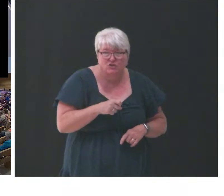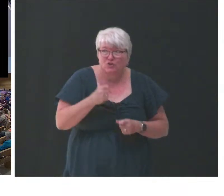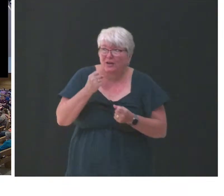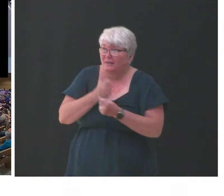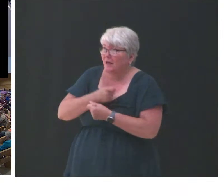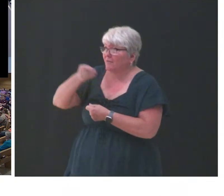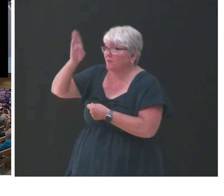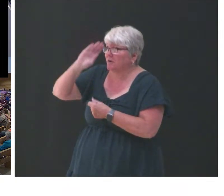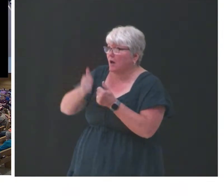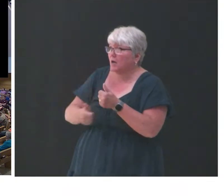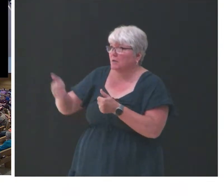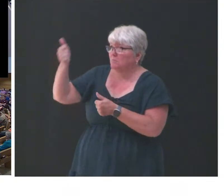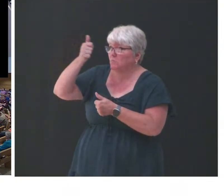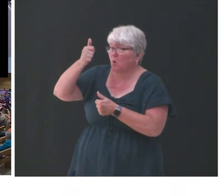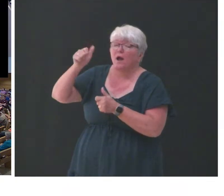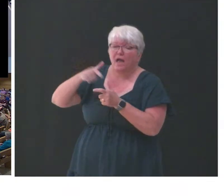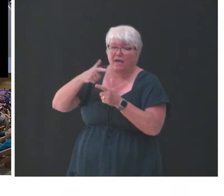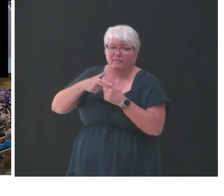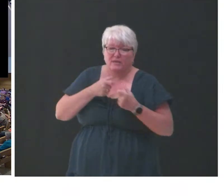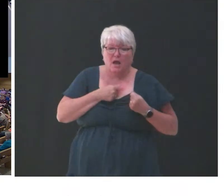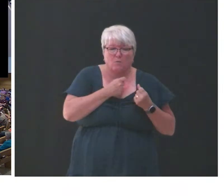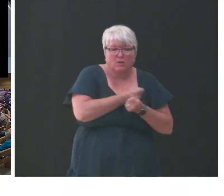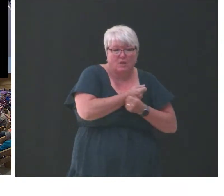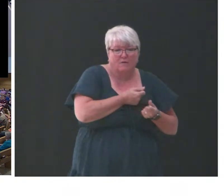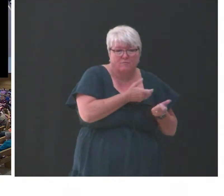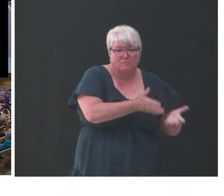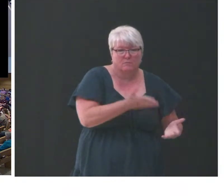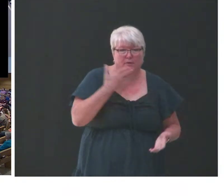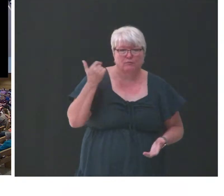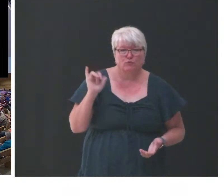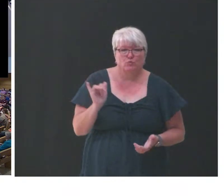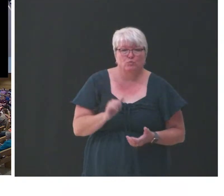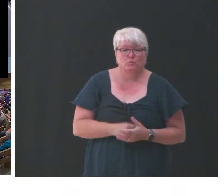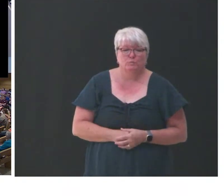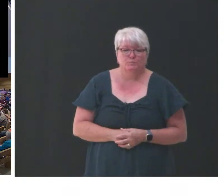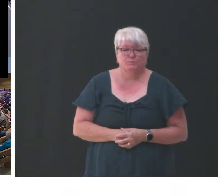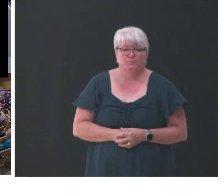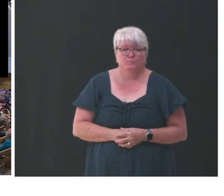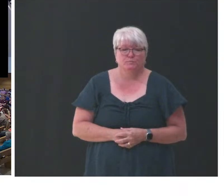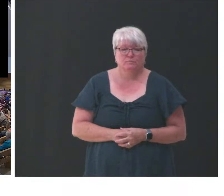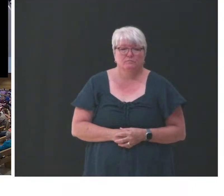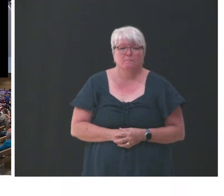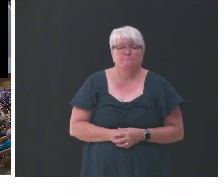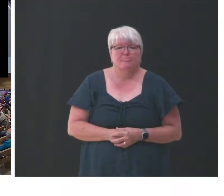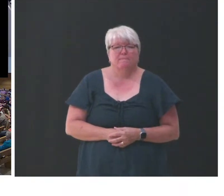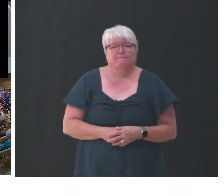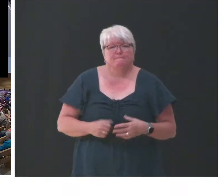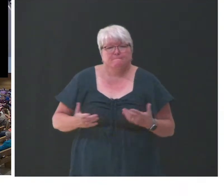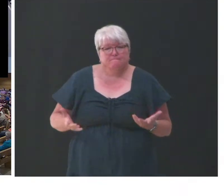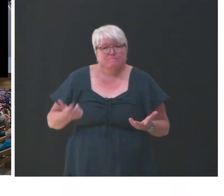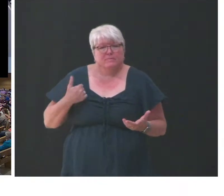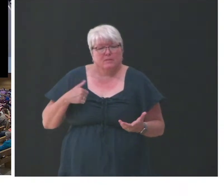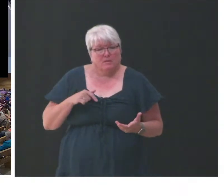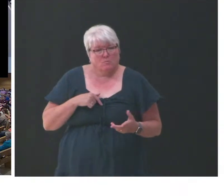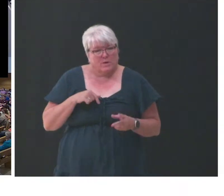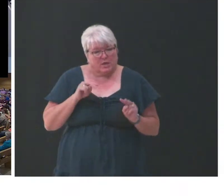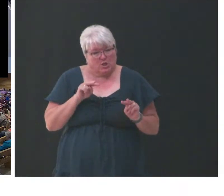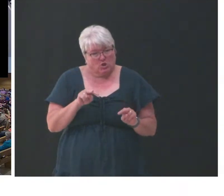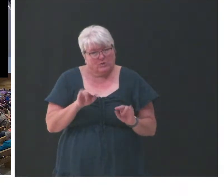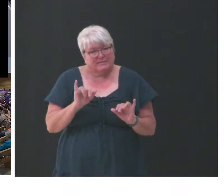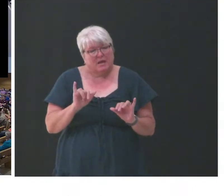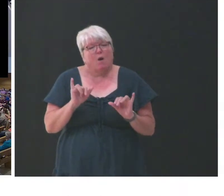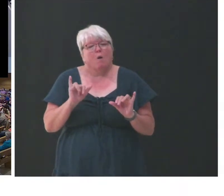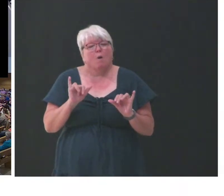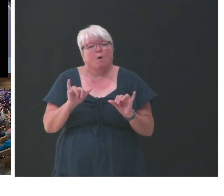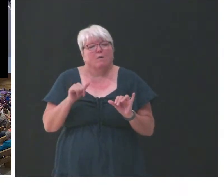love God more, and then I'm going to love my kids more out of that. See, we can look at this and we can say, oh, well,